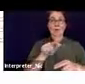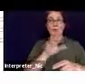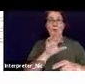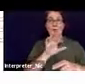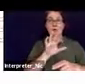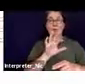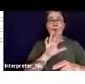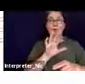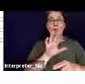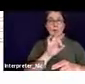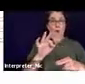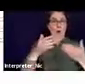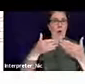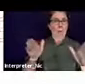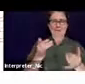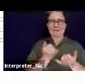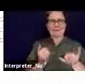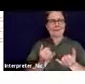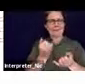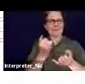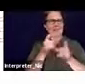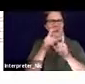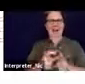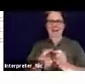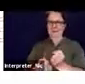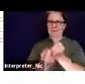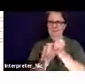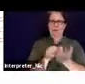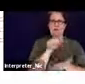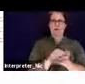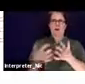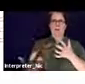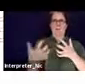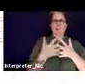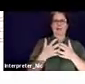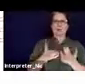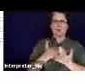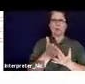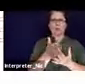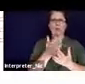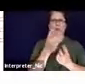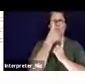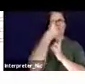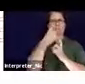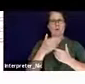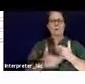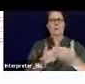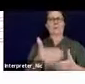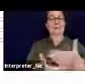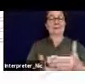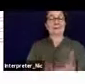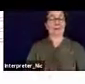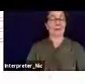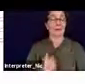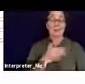your disability, it's very difficult to get the support that you potentially need during the recruitment process. Not surprisingly, I, you know,